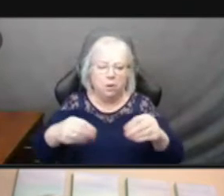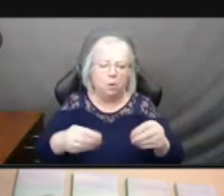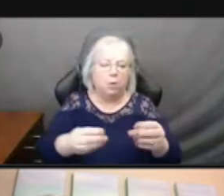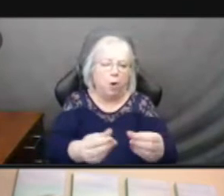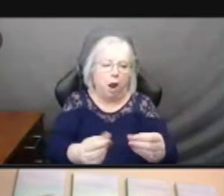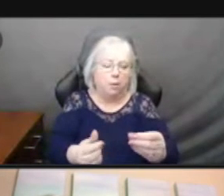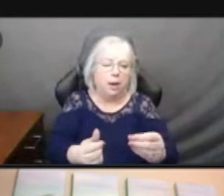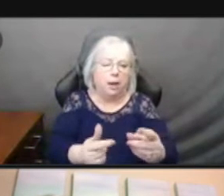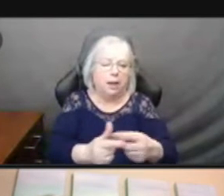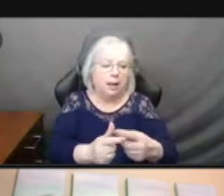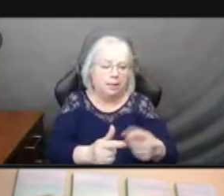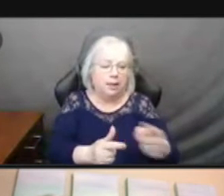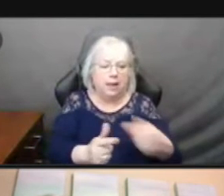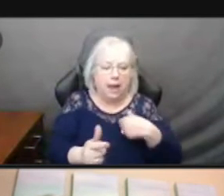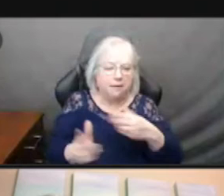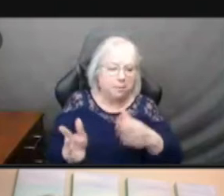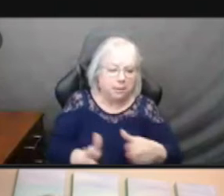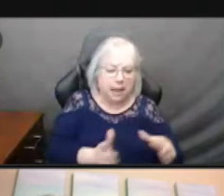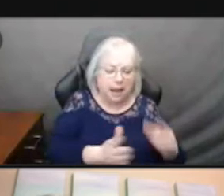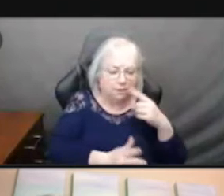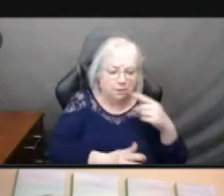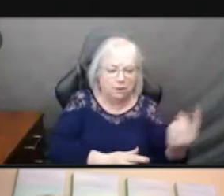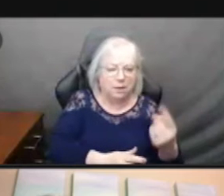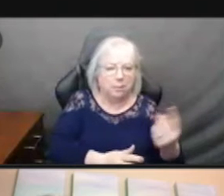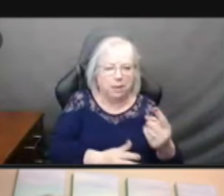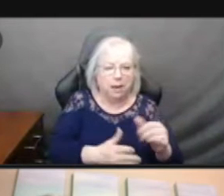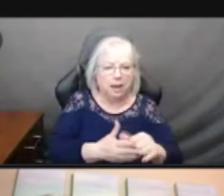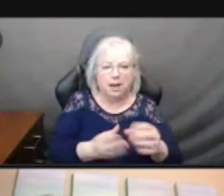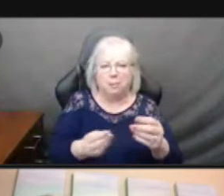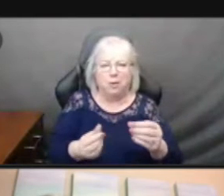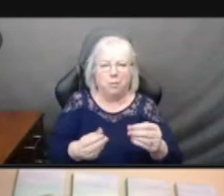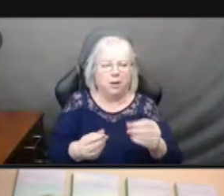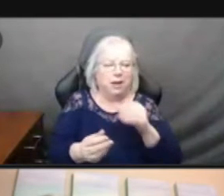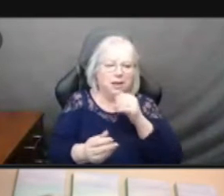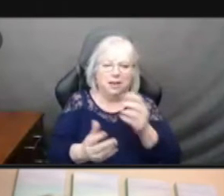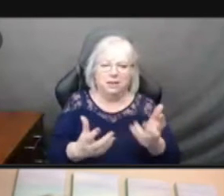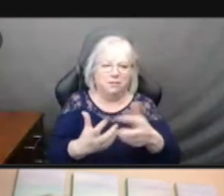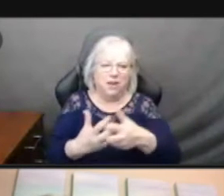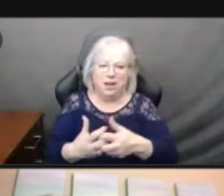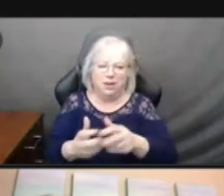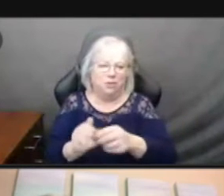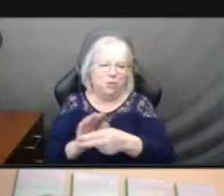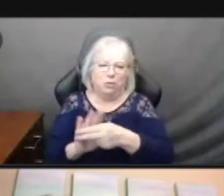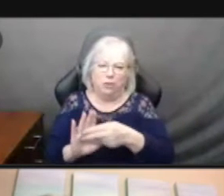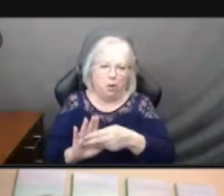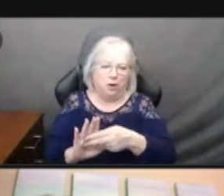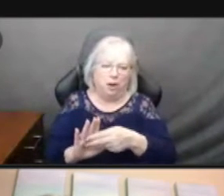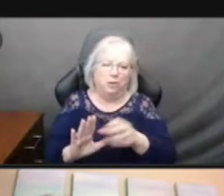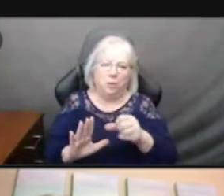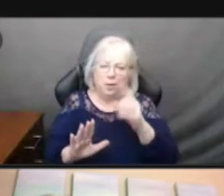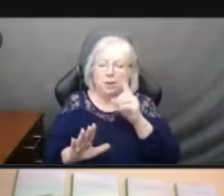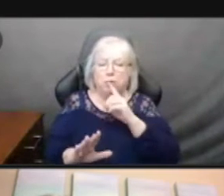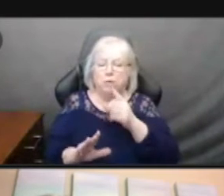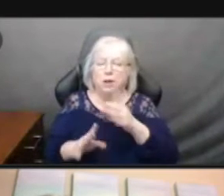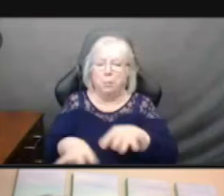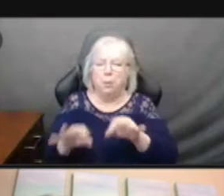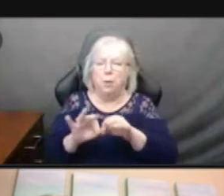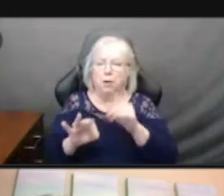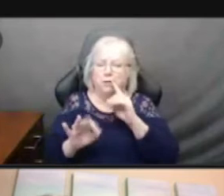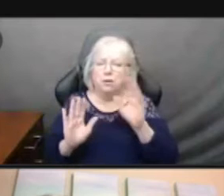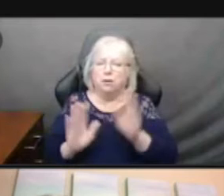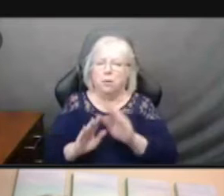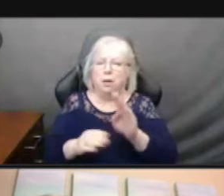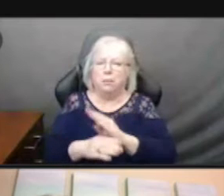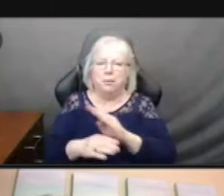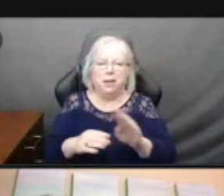they have a plan for something, and that property does not fit into the zoning. So I think it's real important with small business,